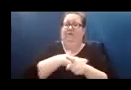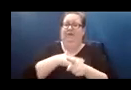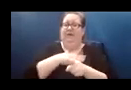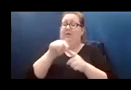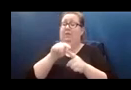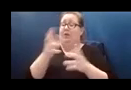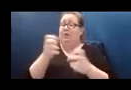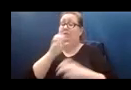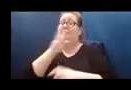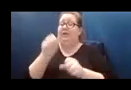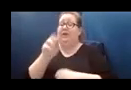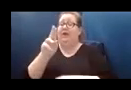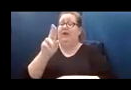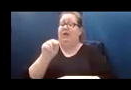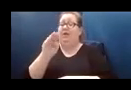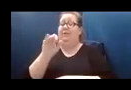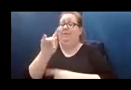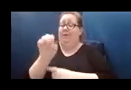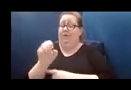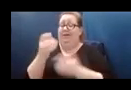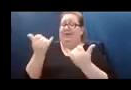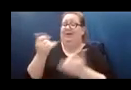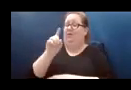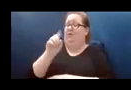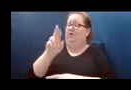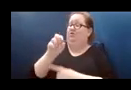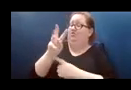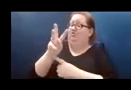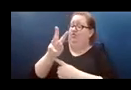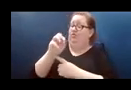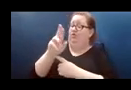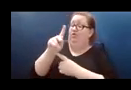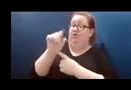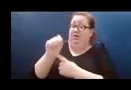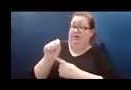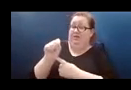from Ironbound to share with us the community guidelines.